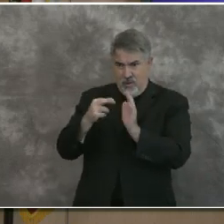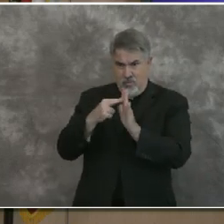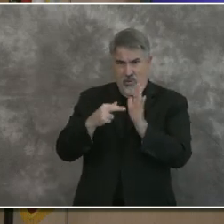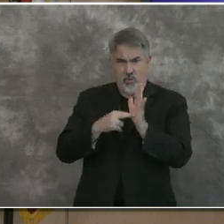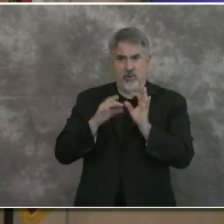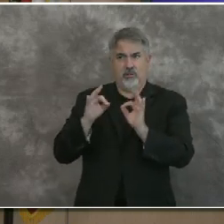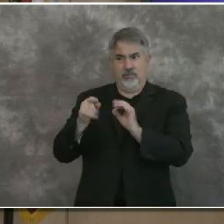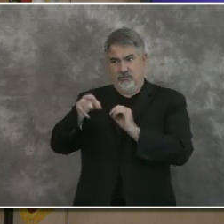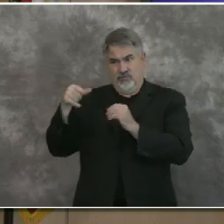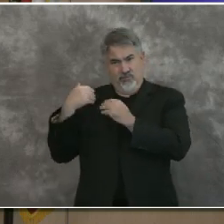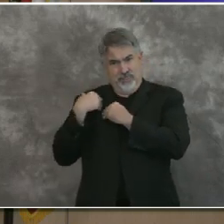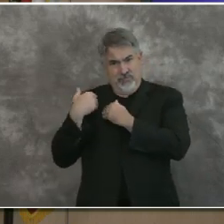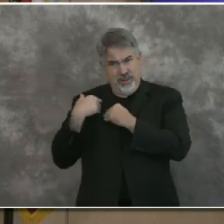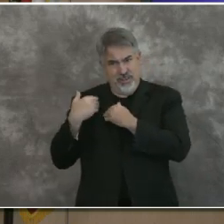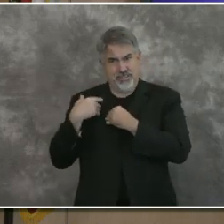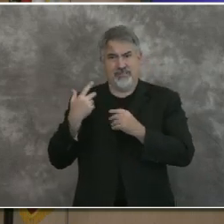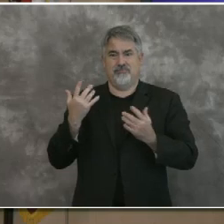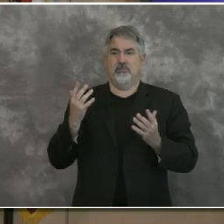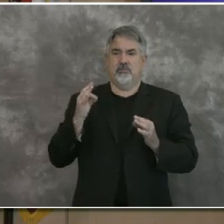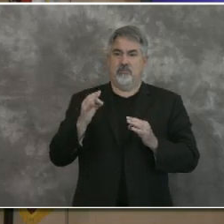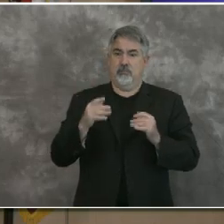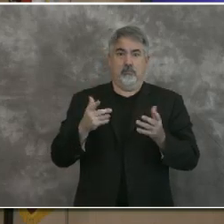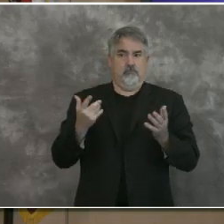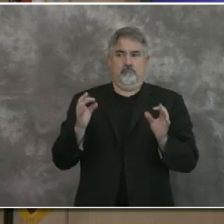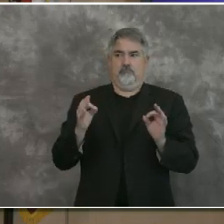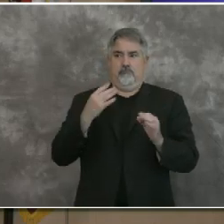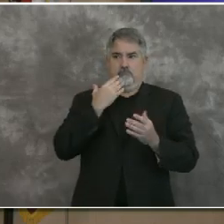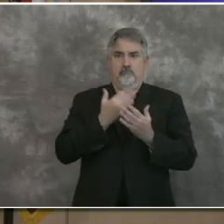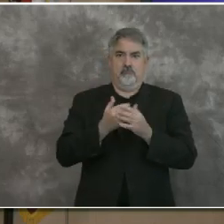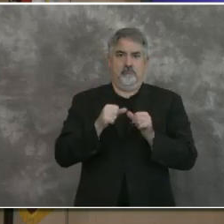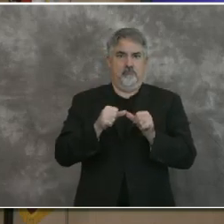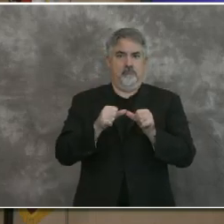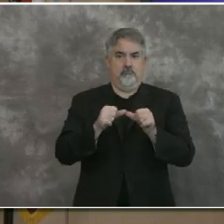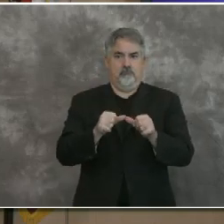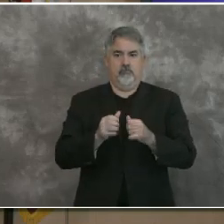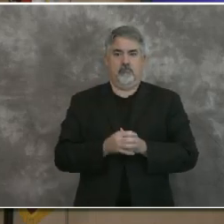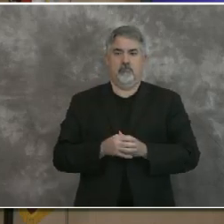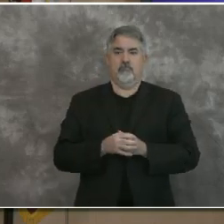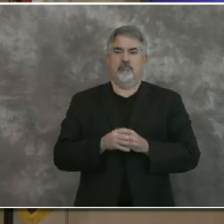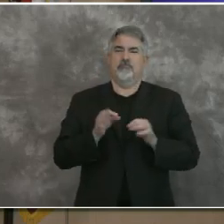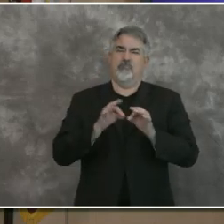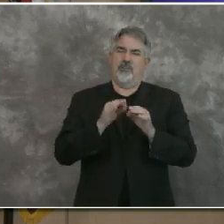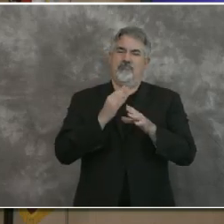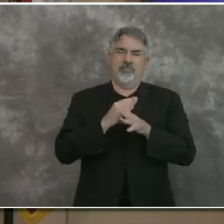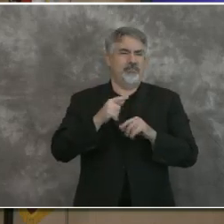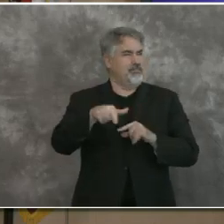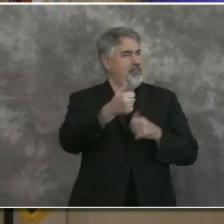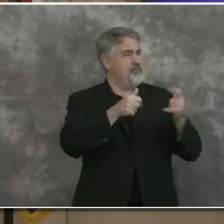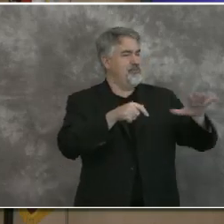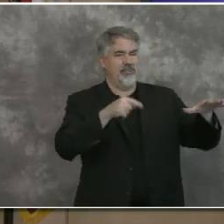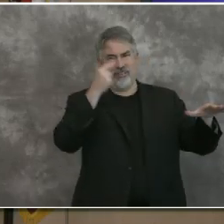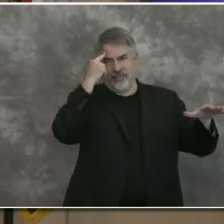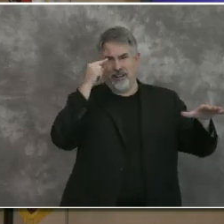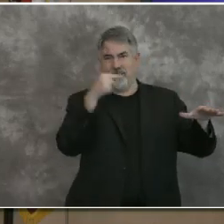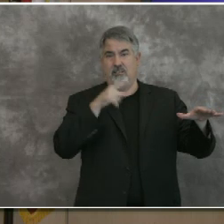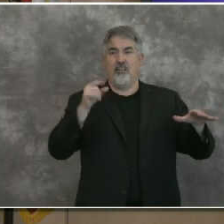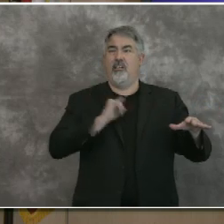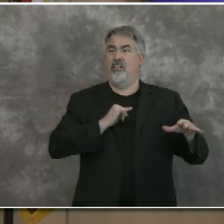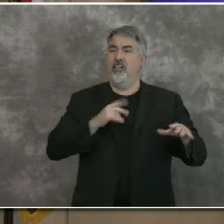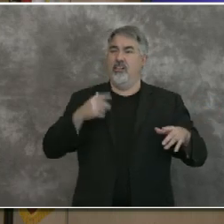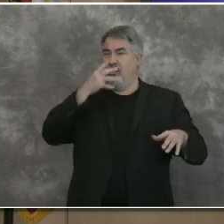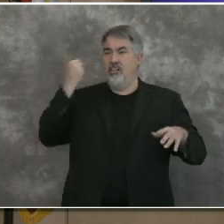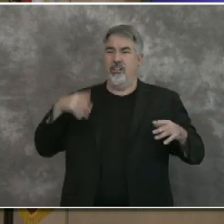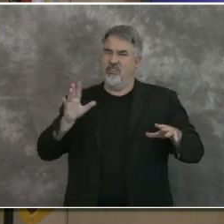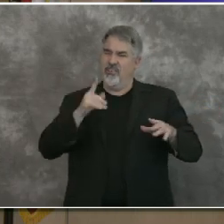manner. And so we want to continue that same spirit to make sure we're protecting public health, we're protecting a smooth economy. I do